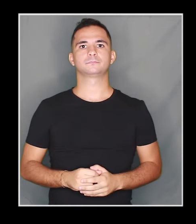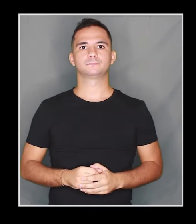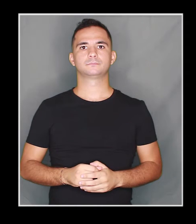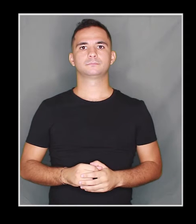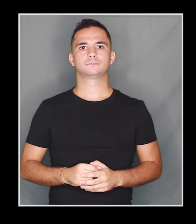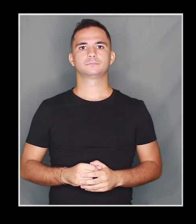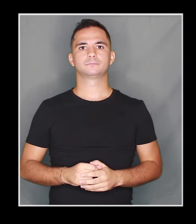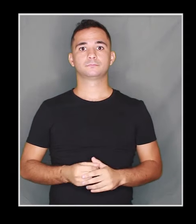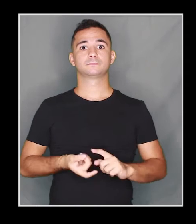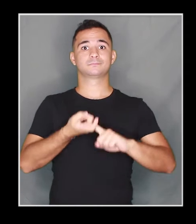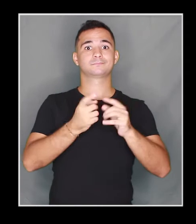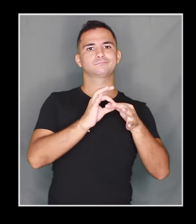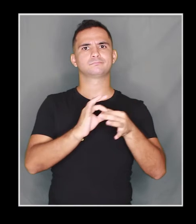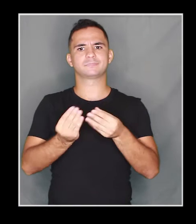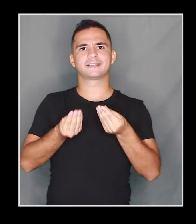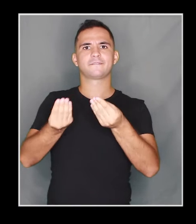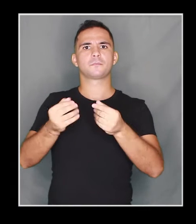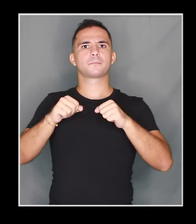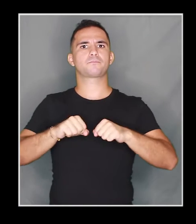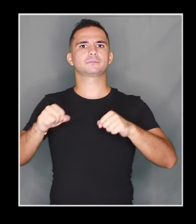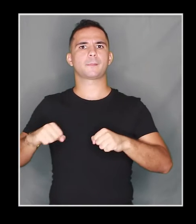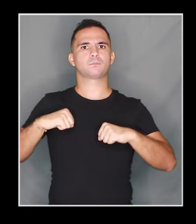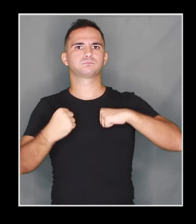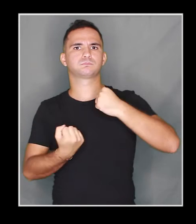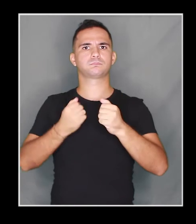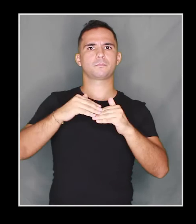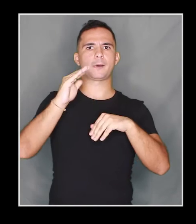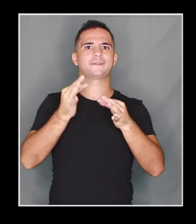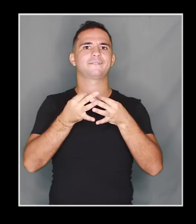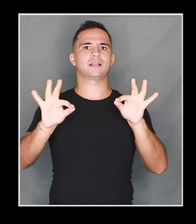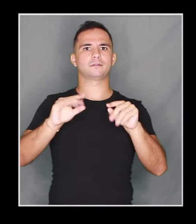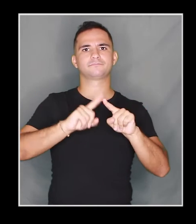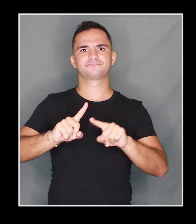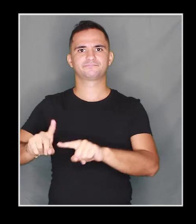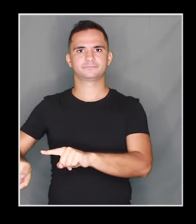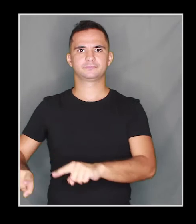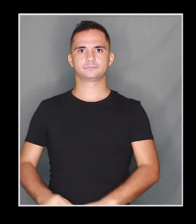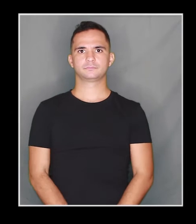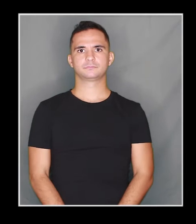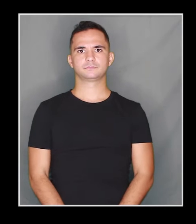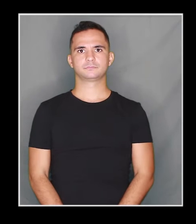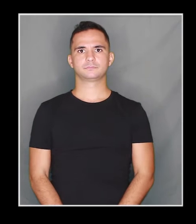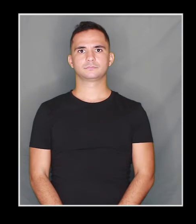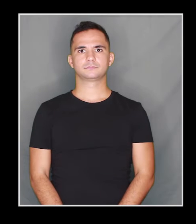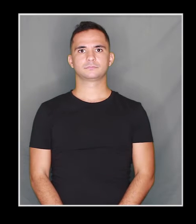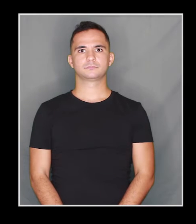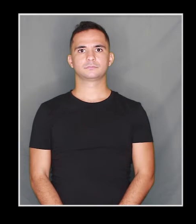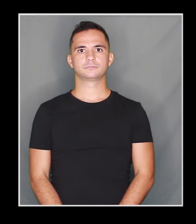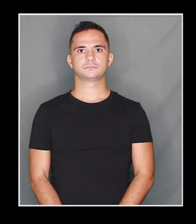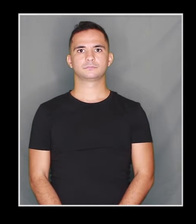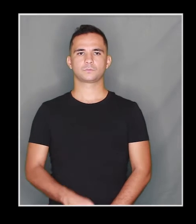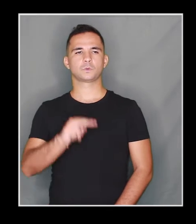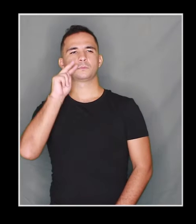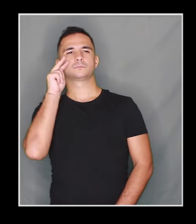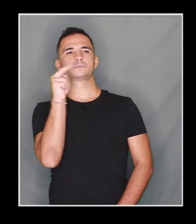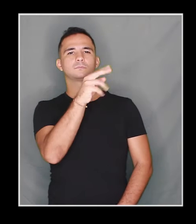Its hook-shaped top allows you to hang the pupo, and its inclination allows the puppet to perform different